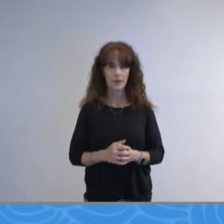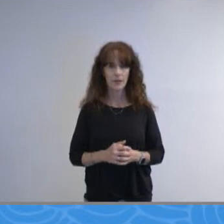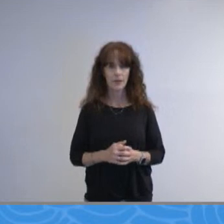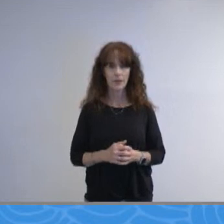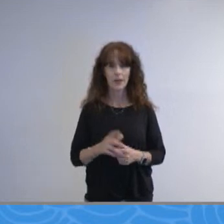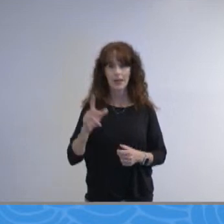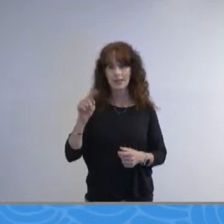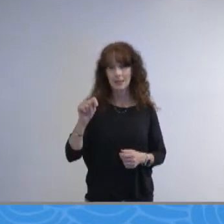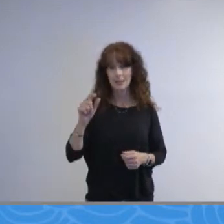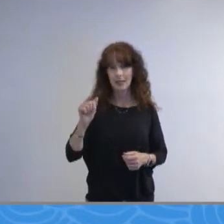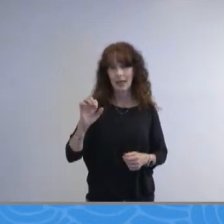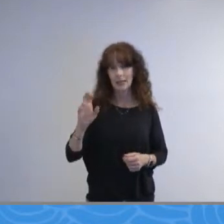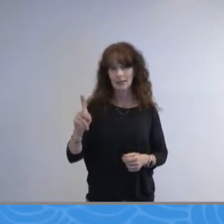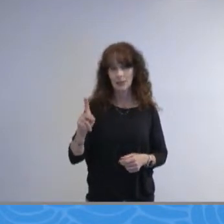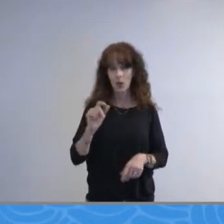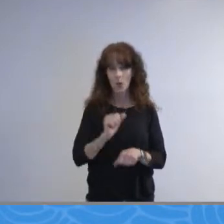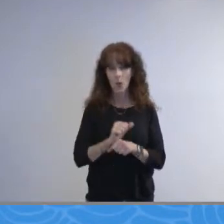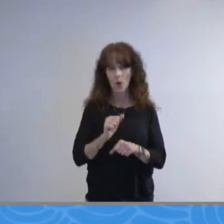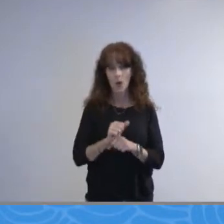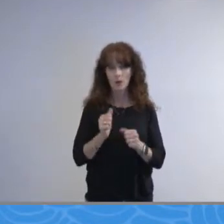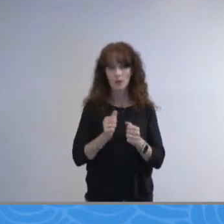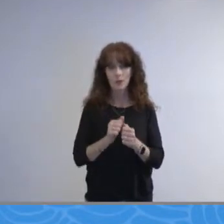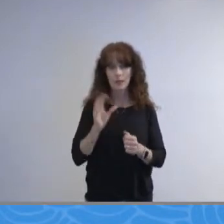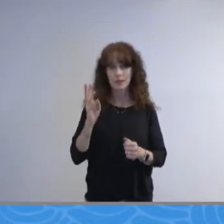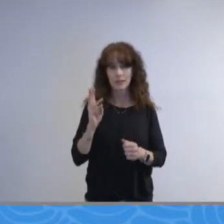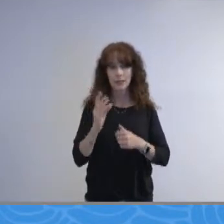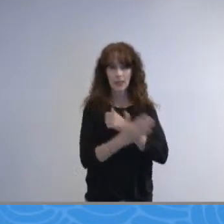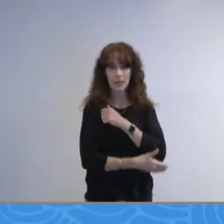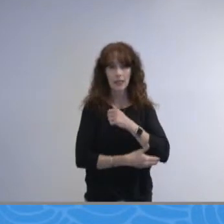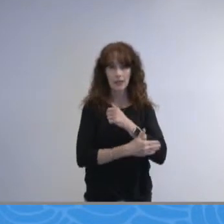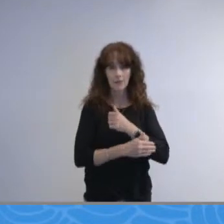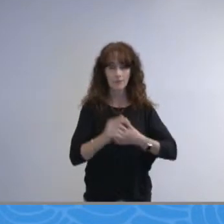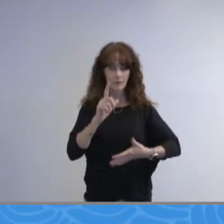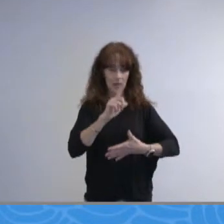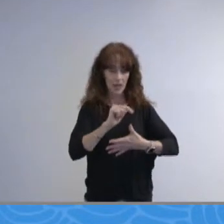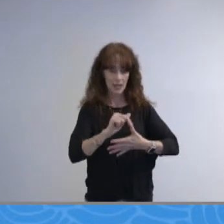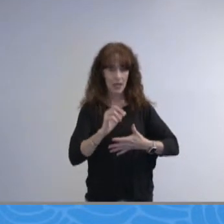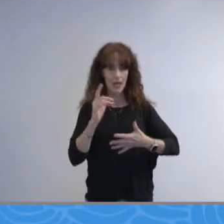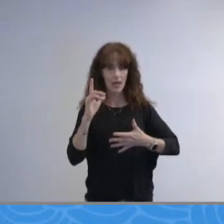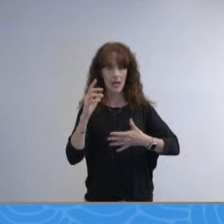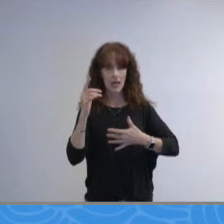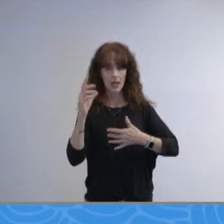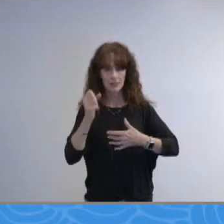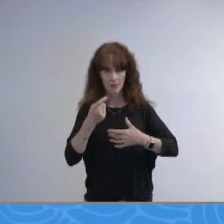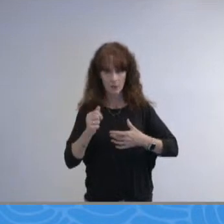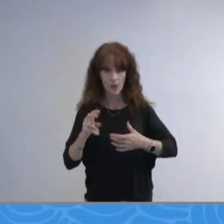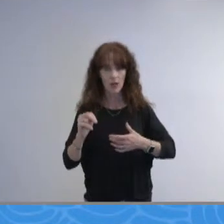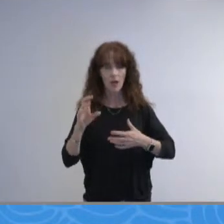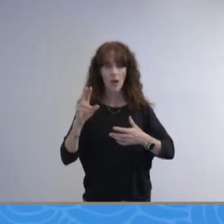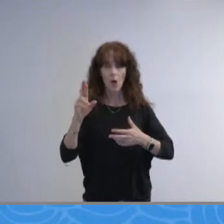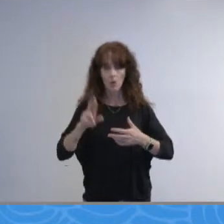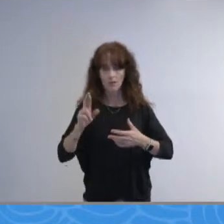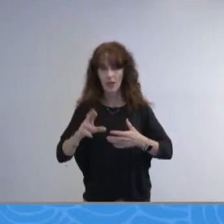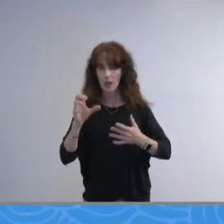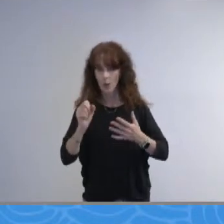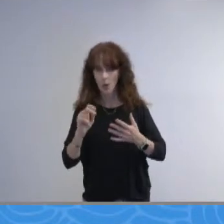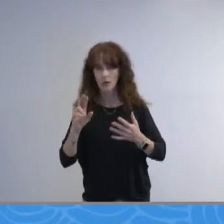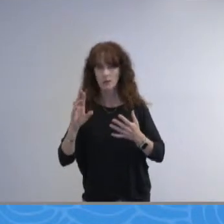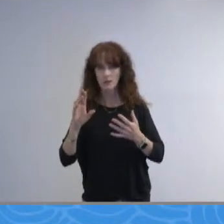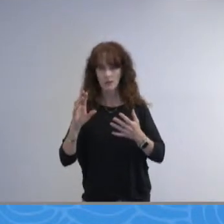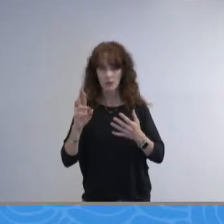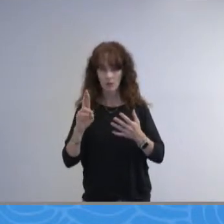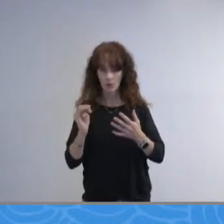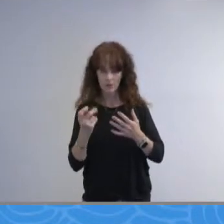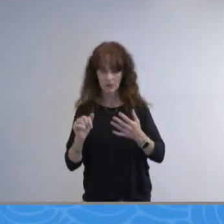TASK works with 6 counties, which is LA, San Bernardino, Orange, Riverside, San Diego, and Imperial. And